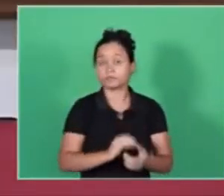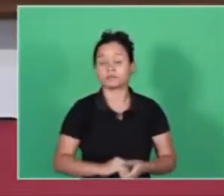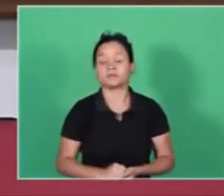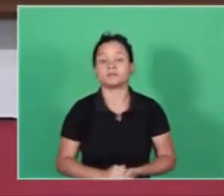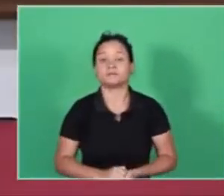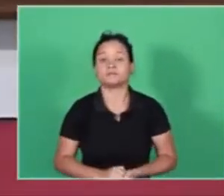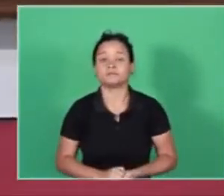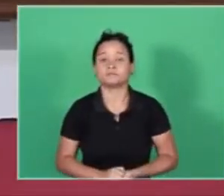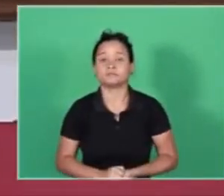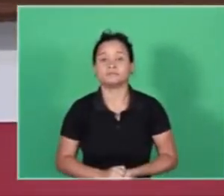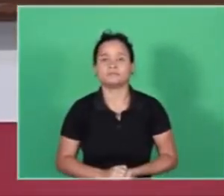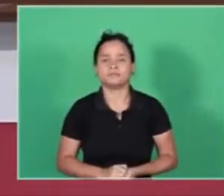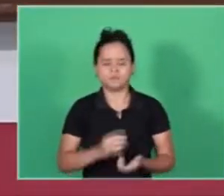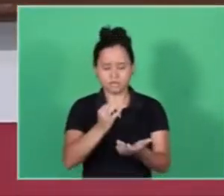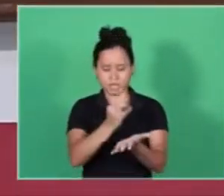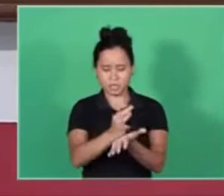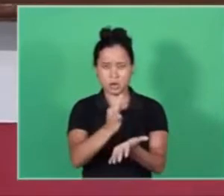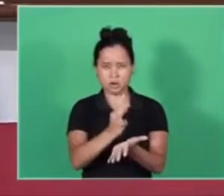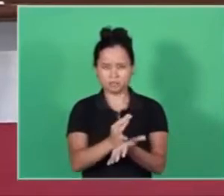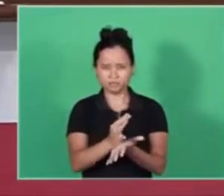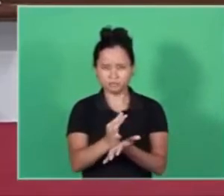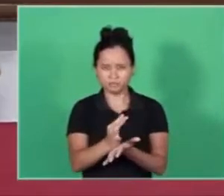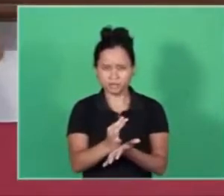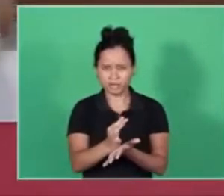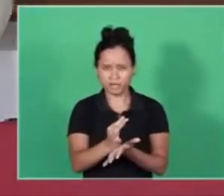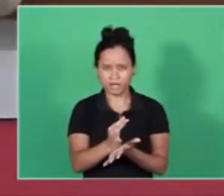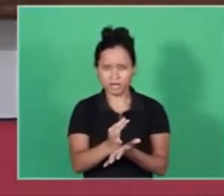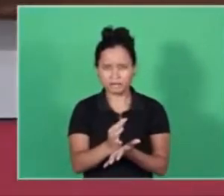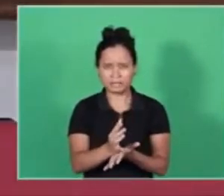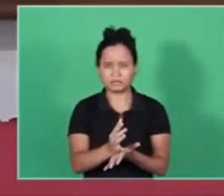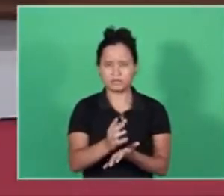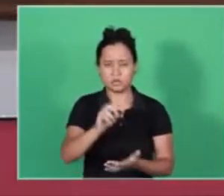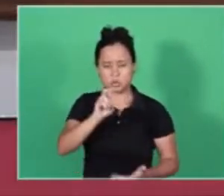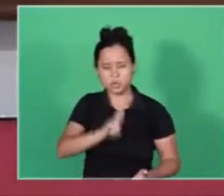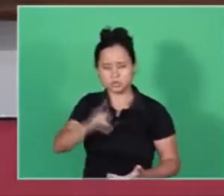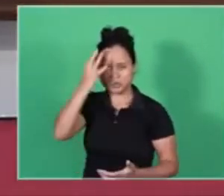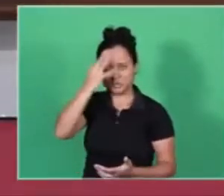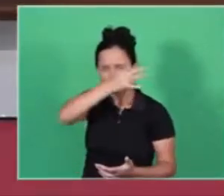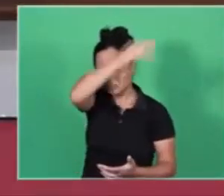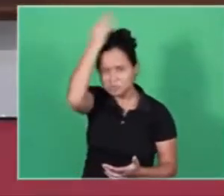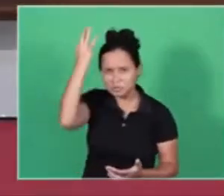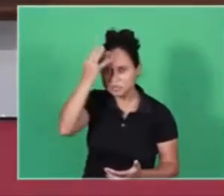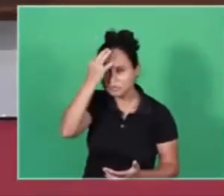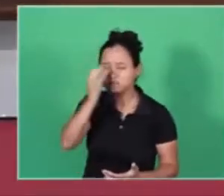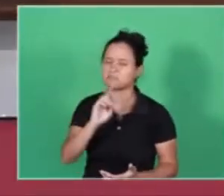used the Holy Spirit. He wants to use